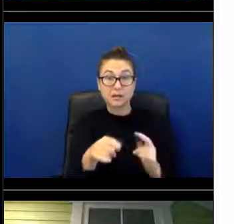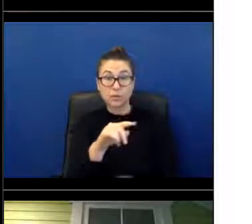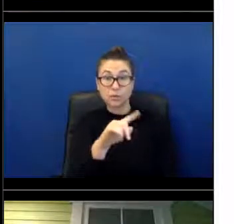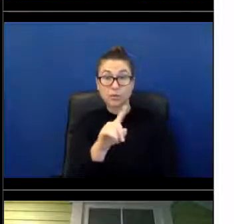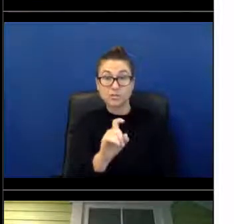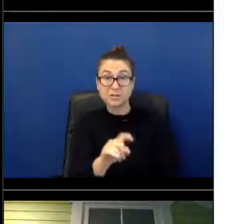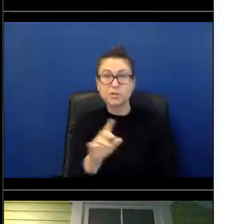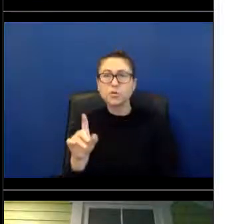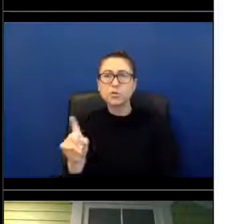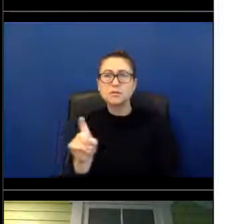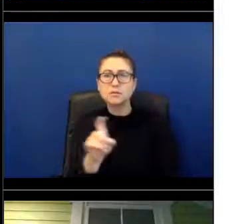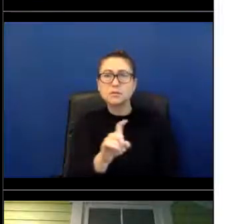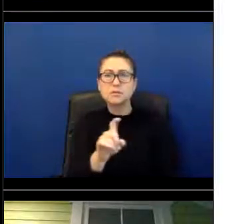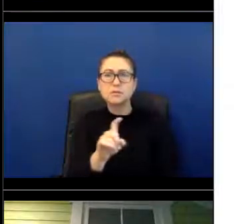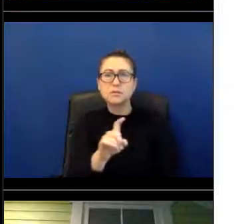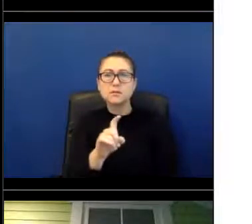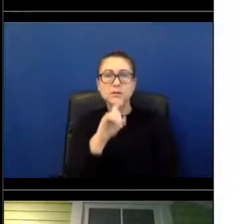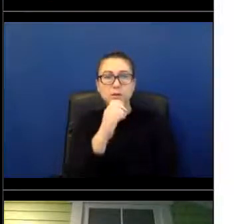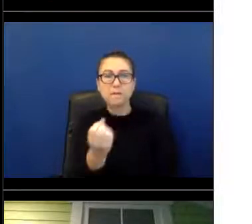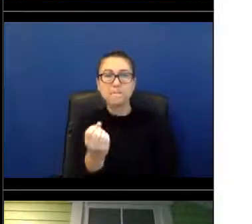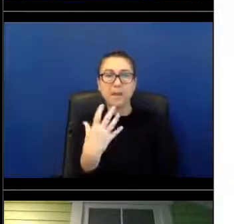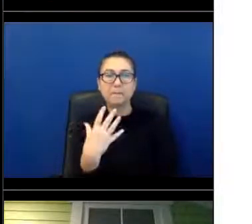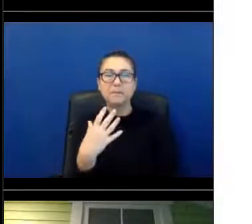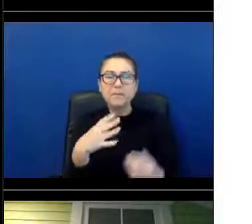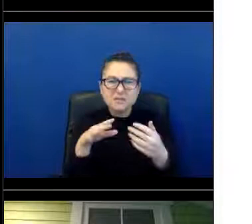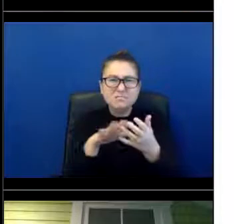mouse over it, it gives you a little definition.